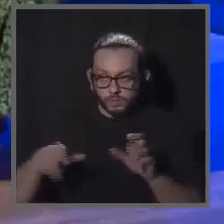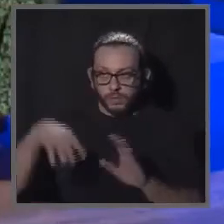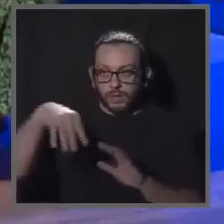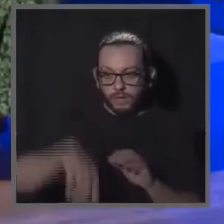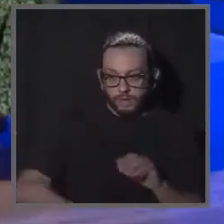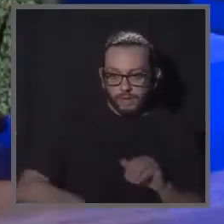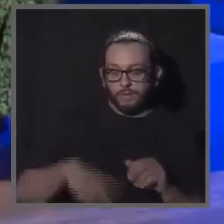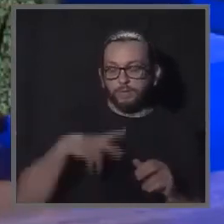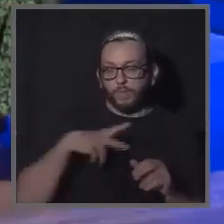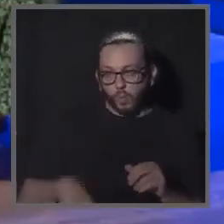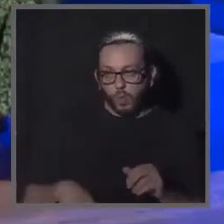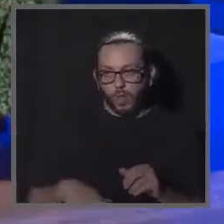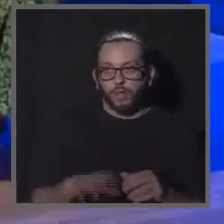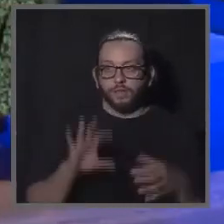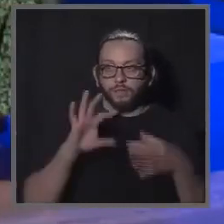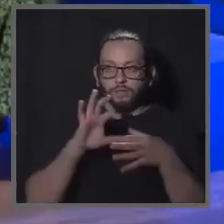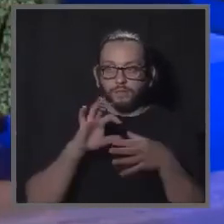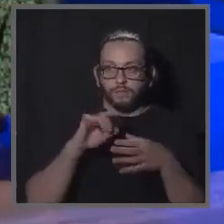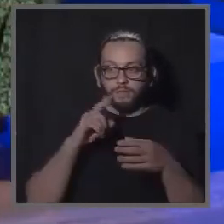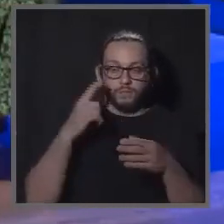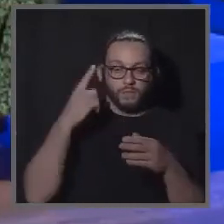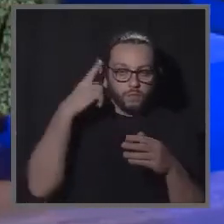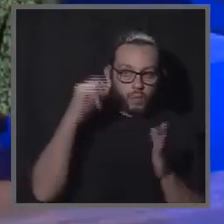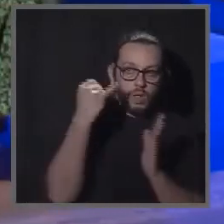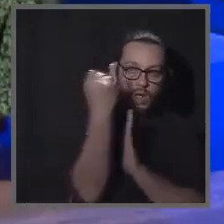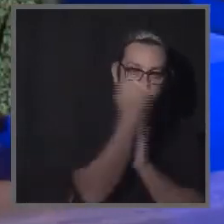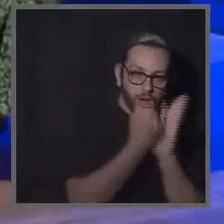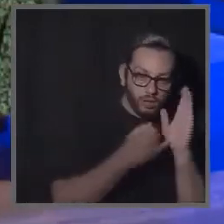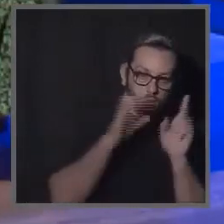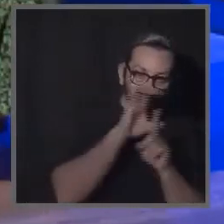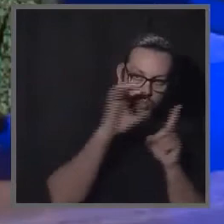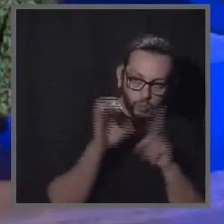cultural involvement and their artistic involvement.